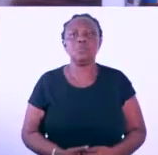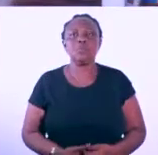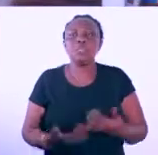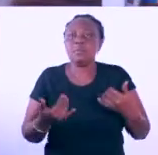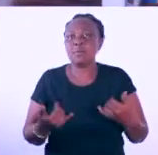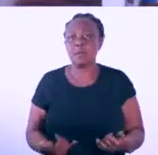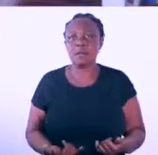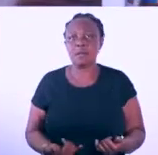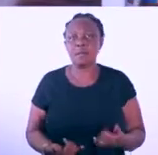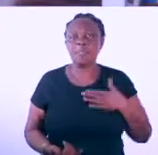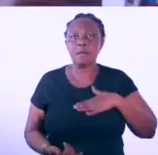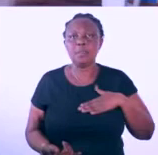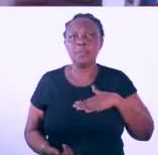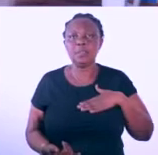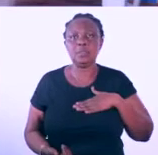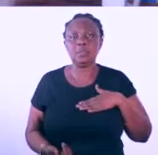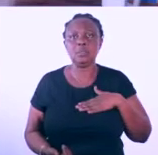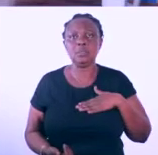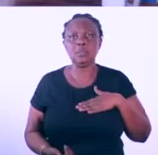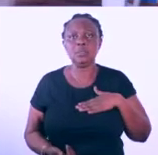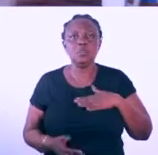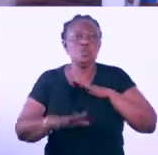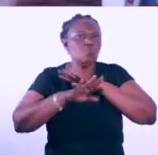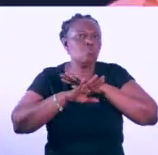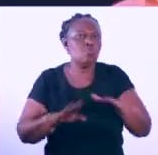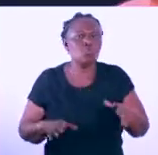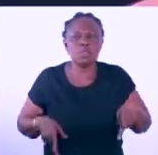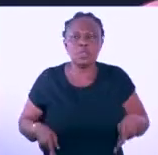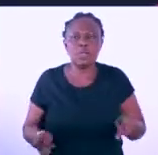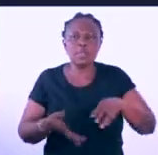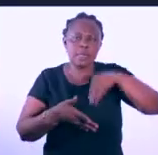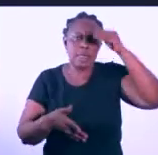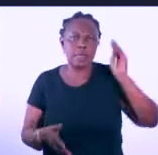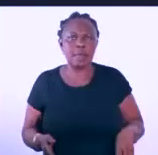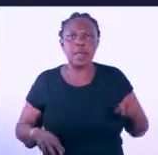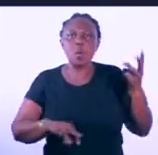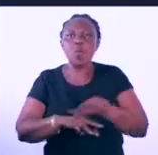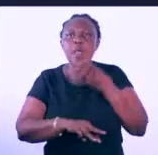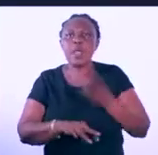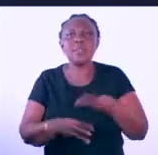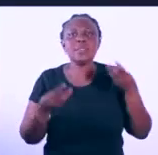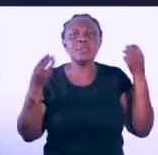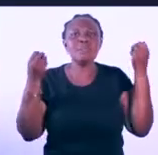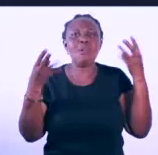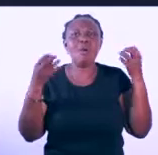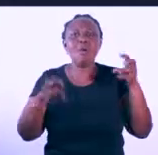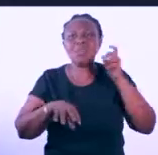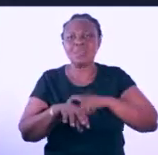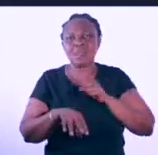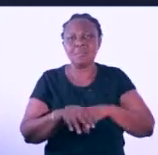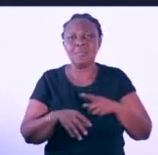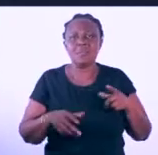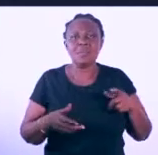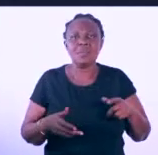moreover, please don't let the learner waste much time. The learner